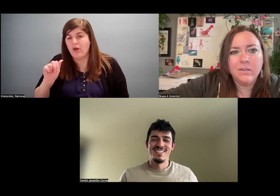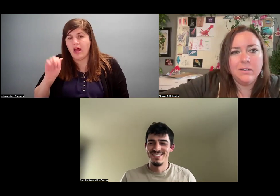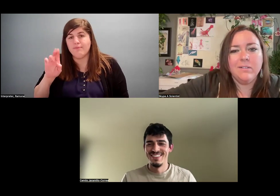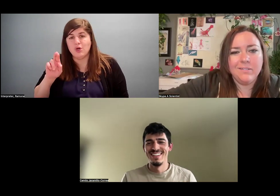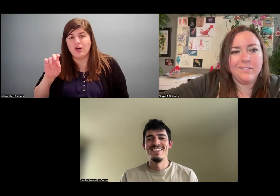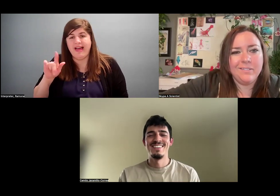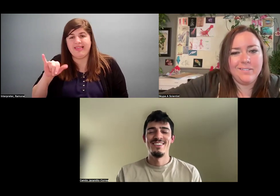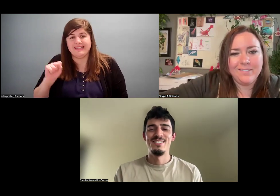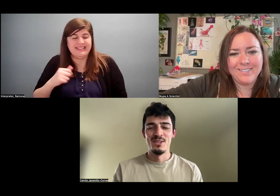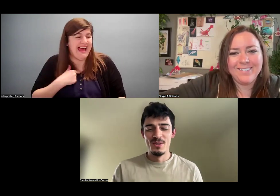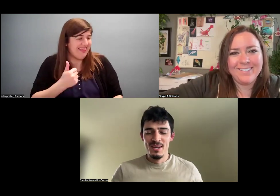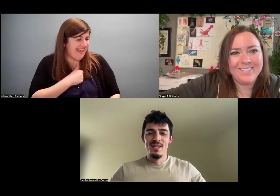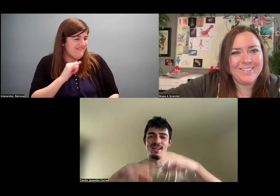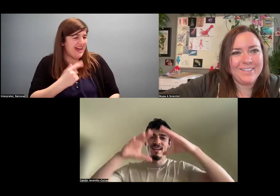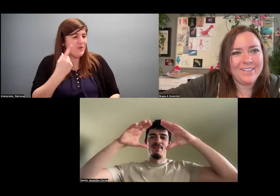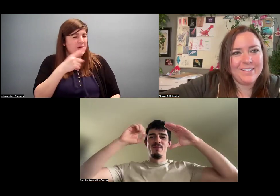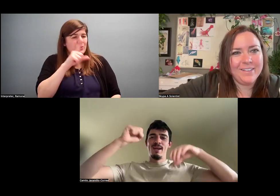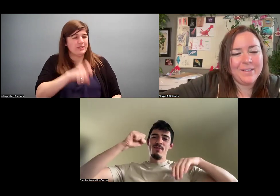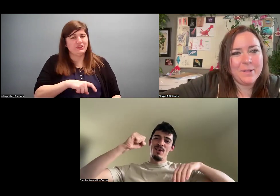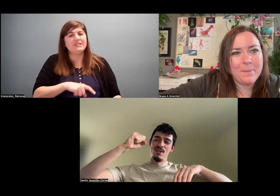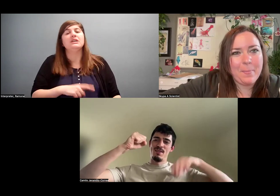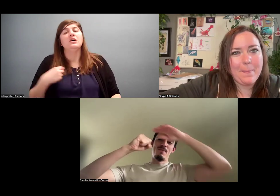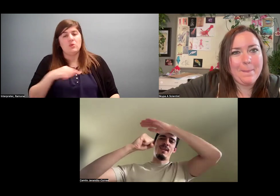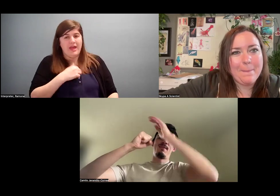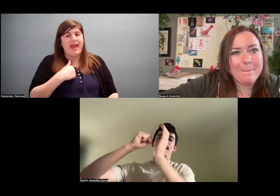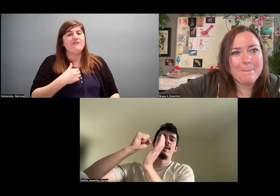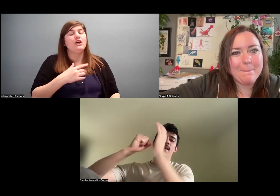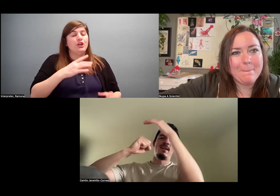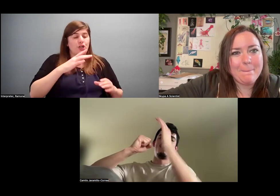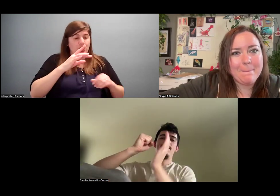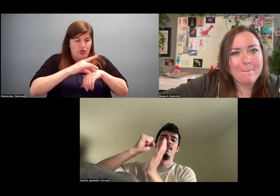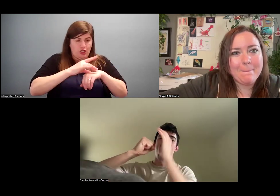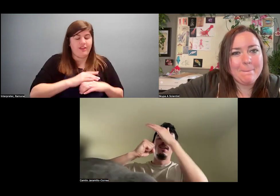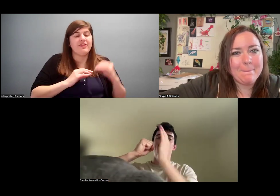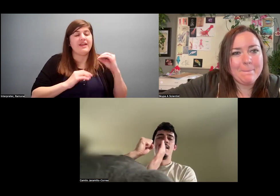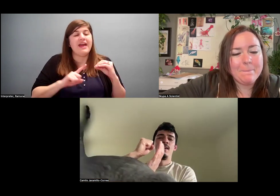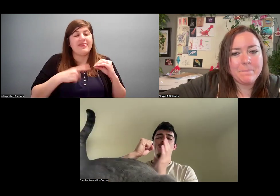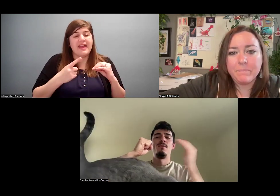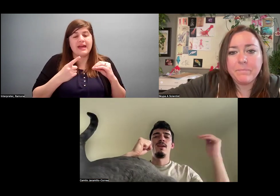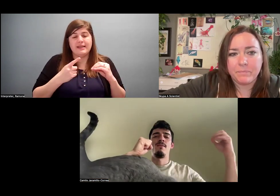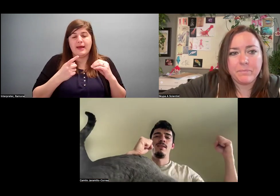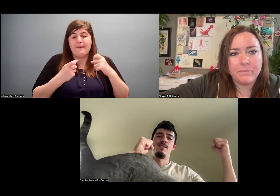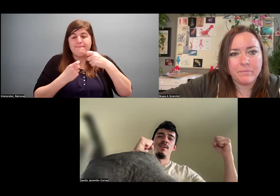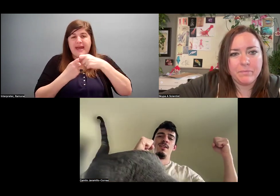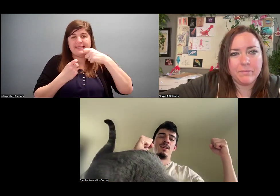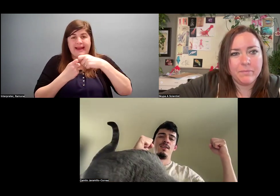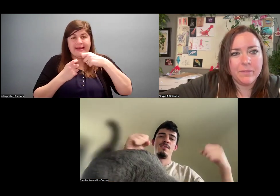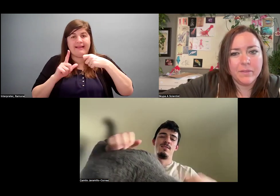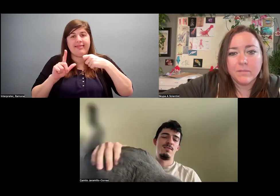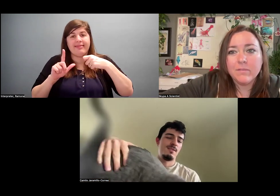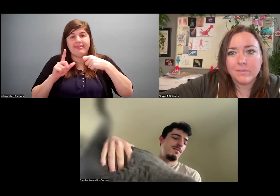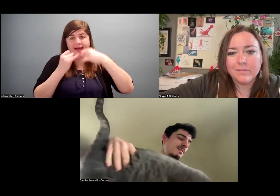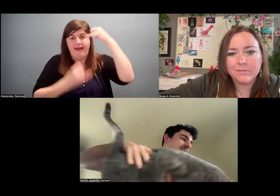nice question. I love that one. So we have the Earth and we have the magnetic lines, and then we have like the sun